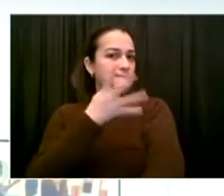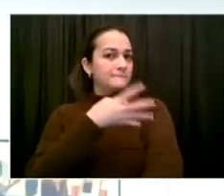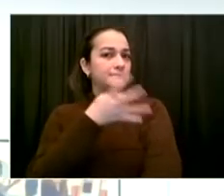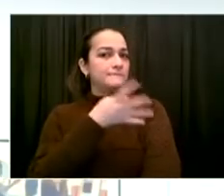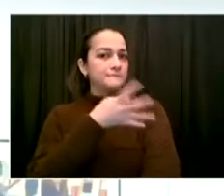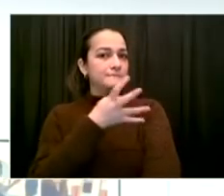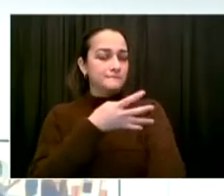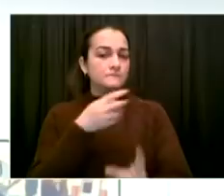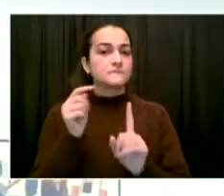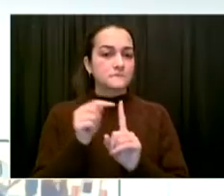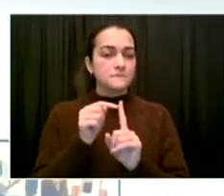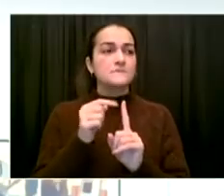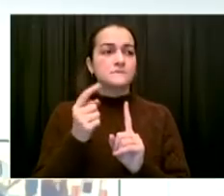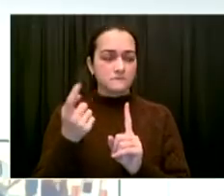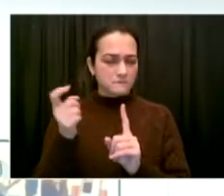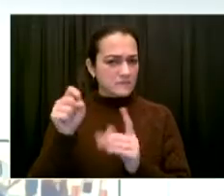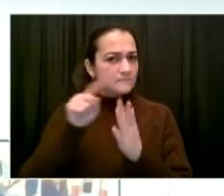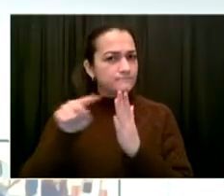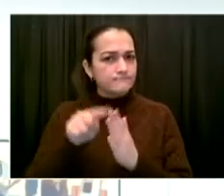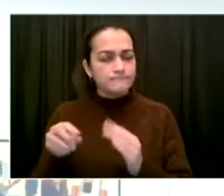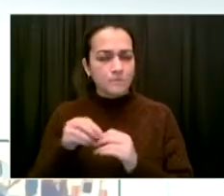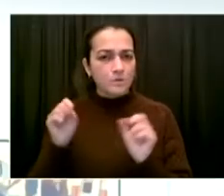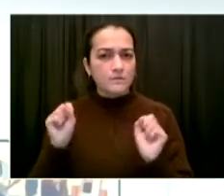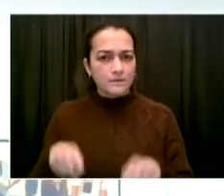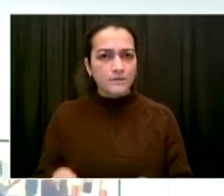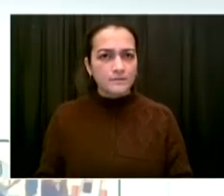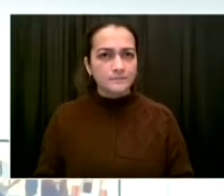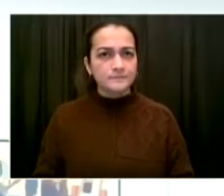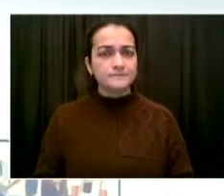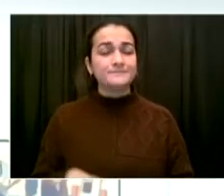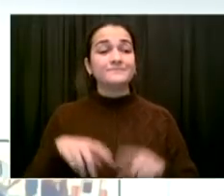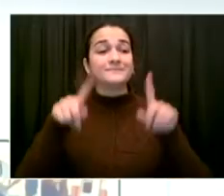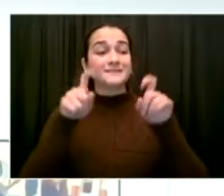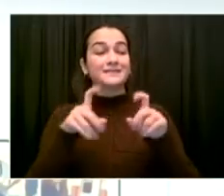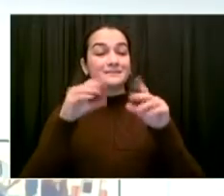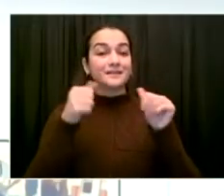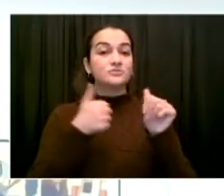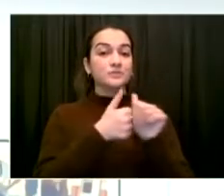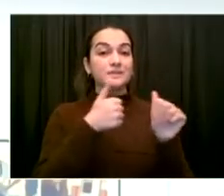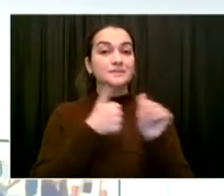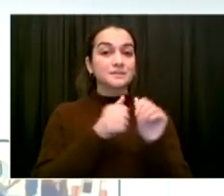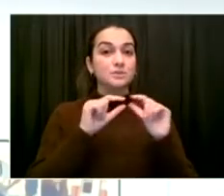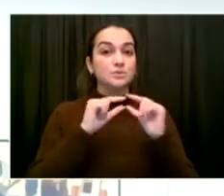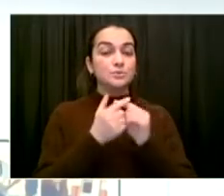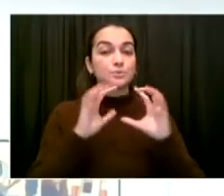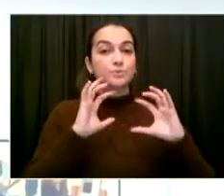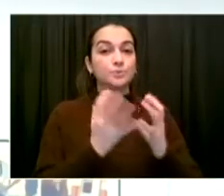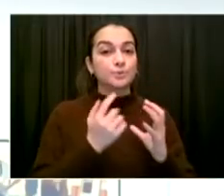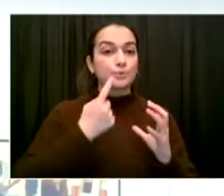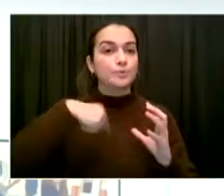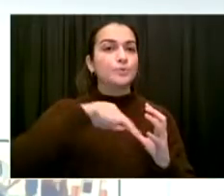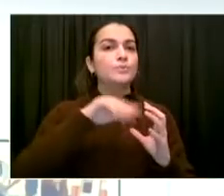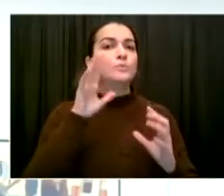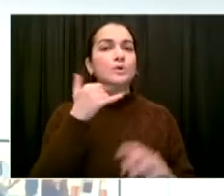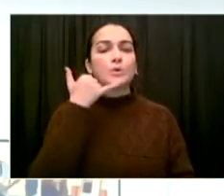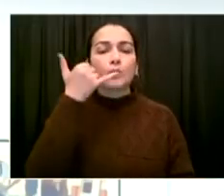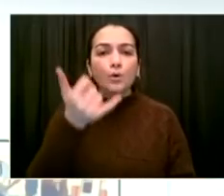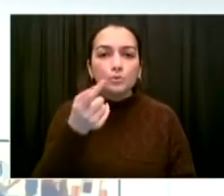also, as part of its script when it's reaching out to people, will mention the availability of monoclonal antibody treatment